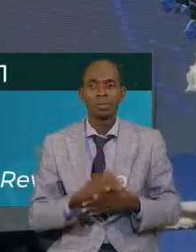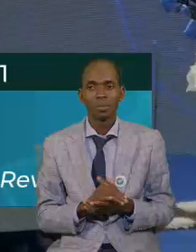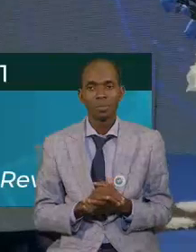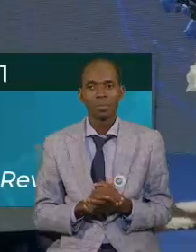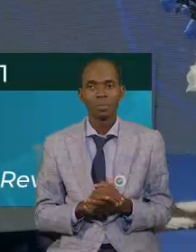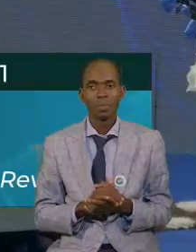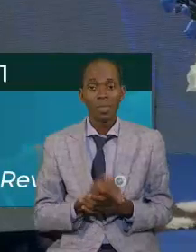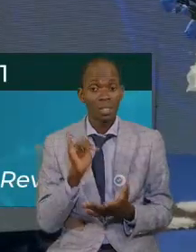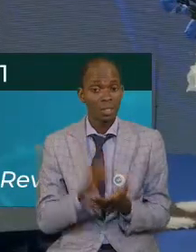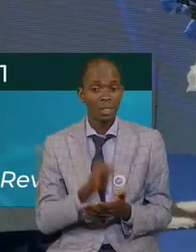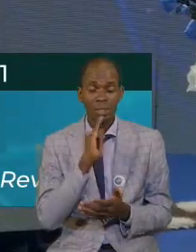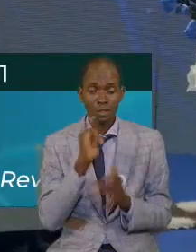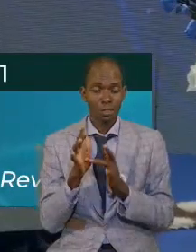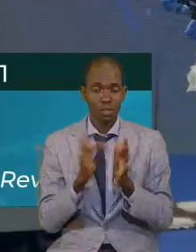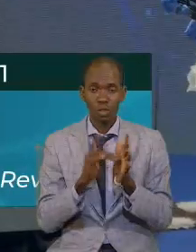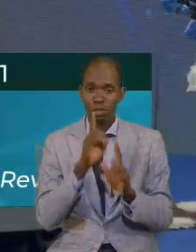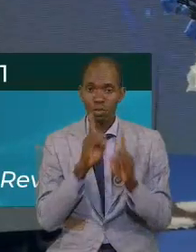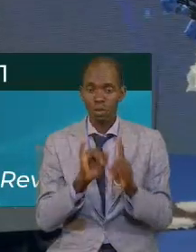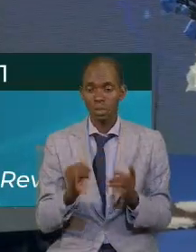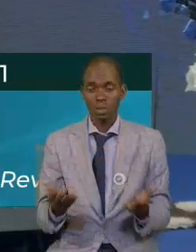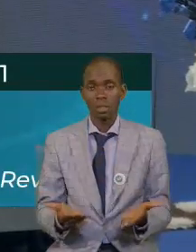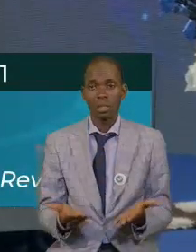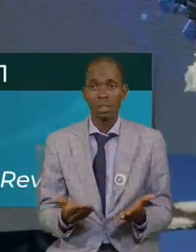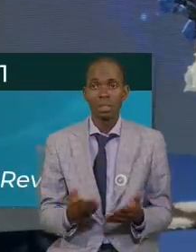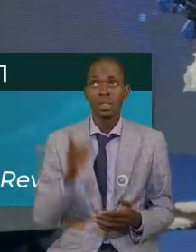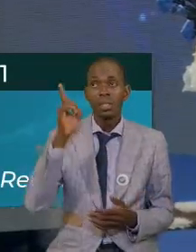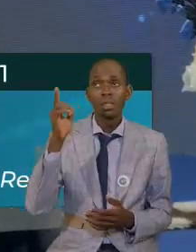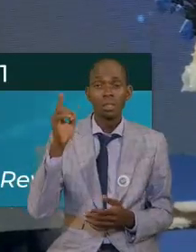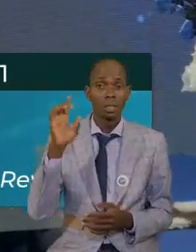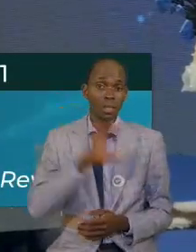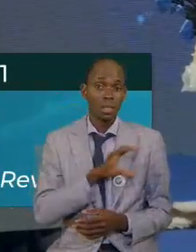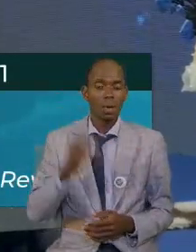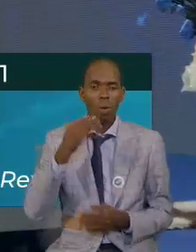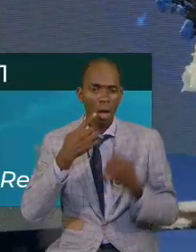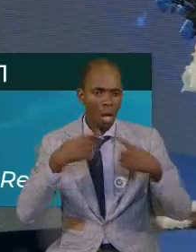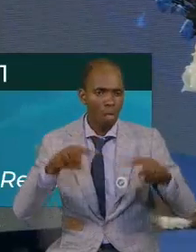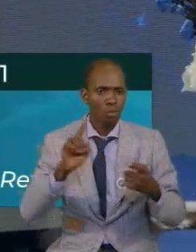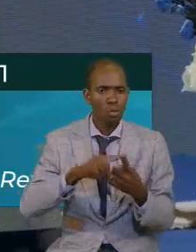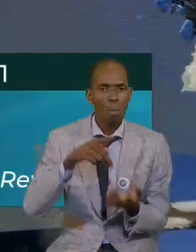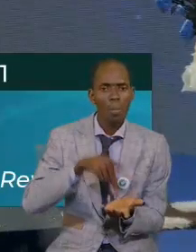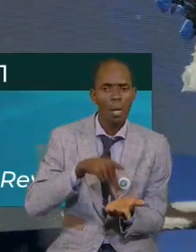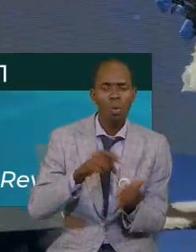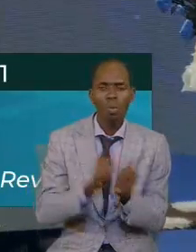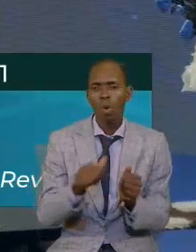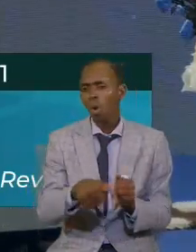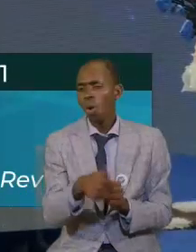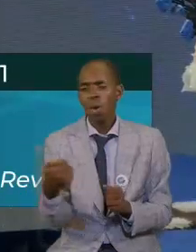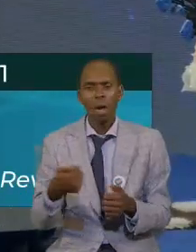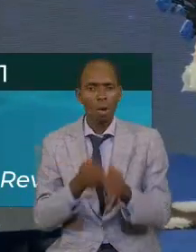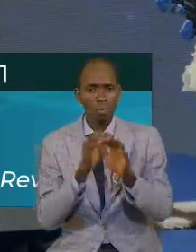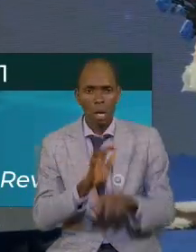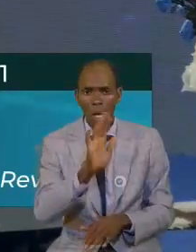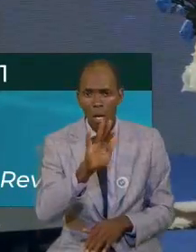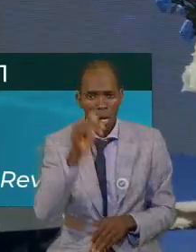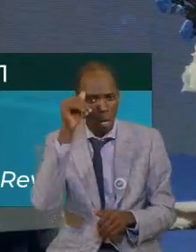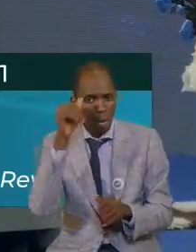That's Jesus Christ. He was telling Peter and the rest of the apostles. But remember, it's the